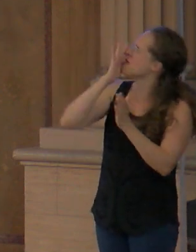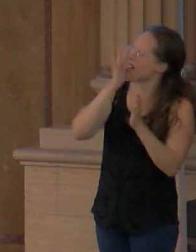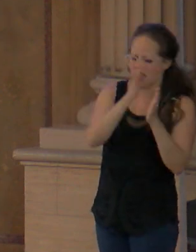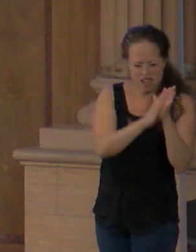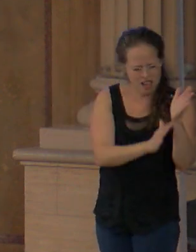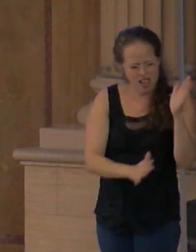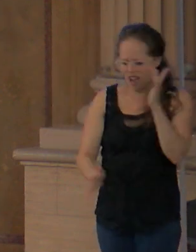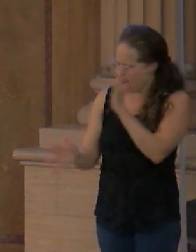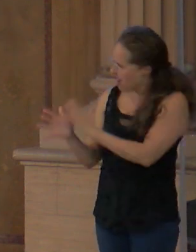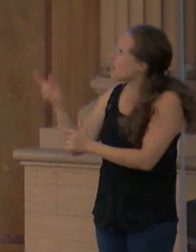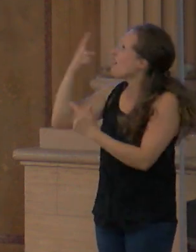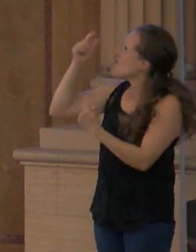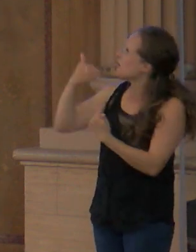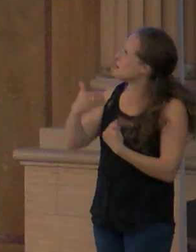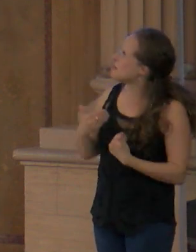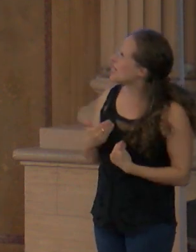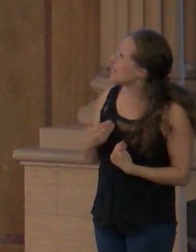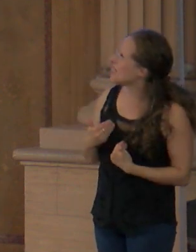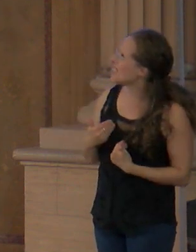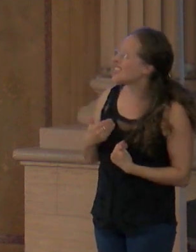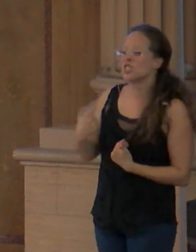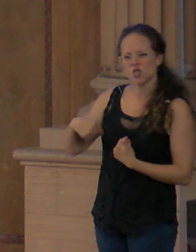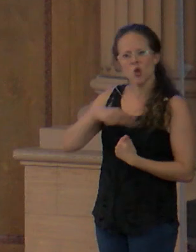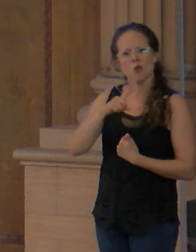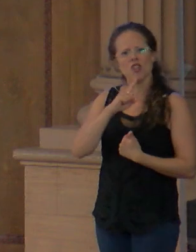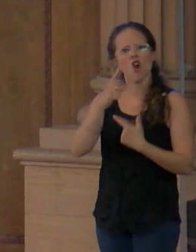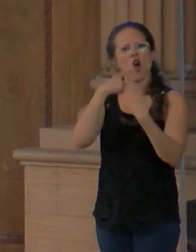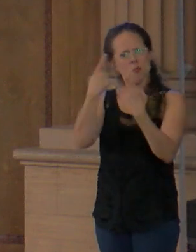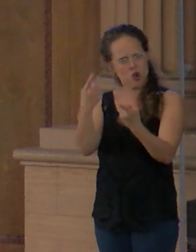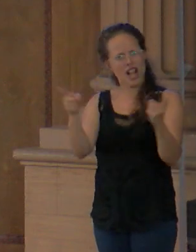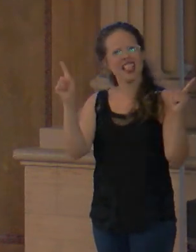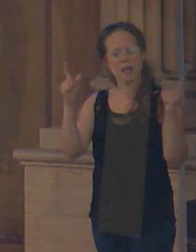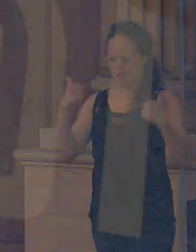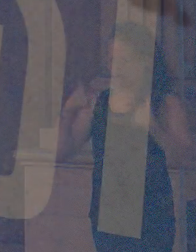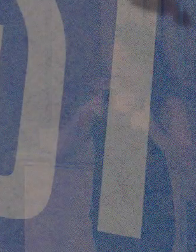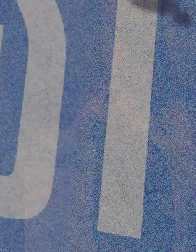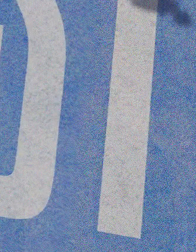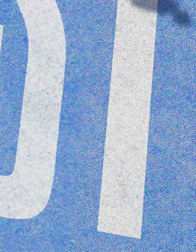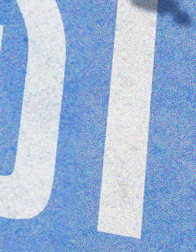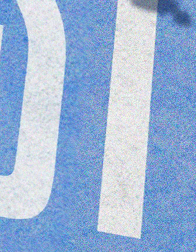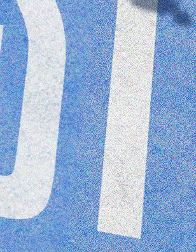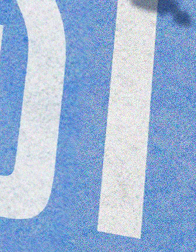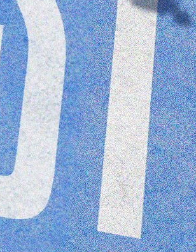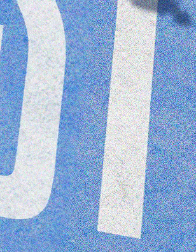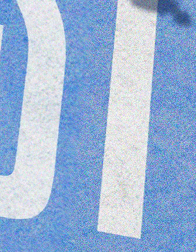And so in taking the supper, we are proclaiming, I am a Christian. I do believe these things.